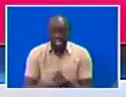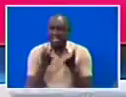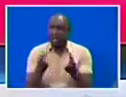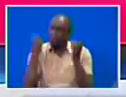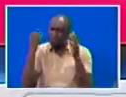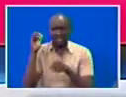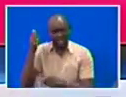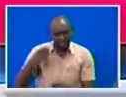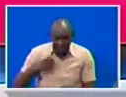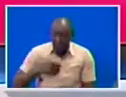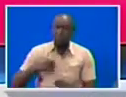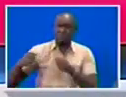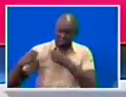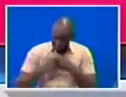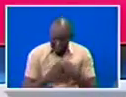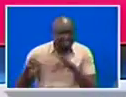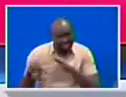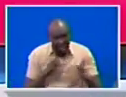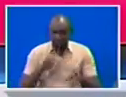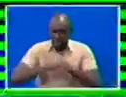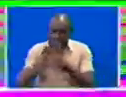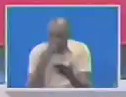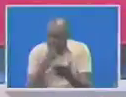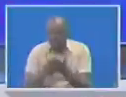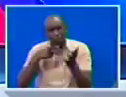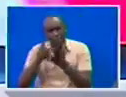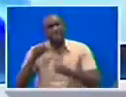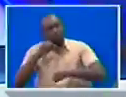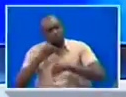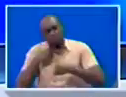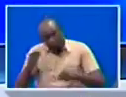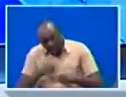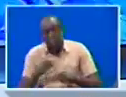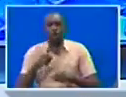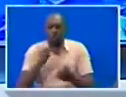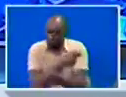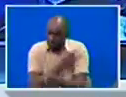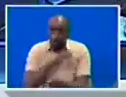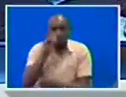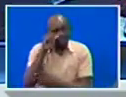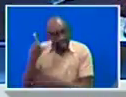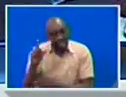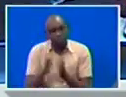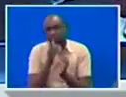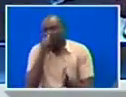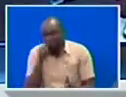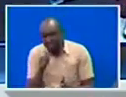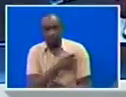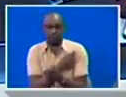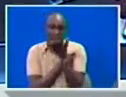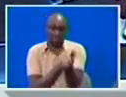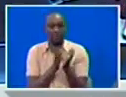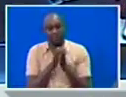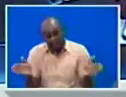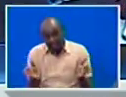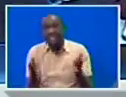Are many Kenyans still struggling to raise funds to pay hefty hospital bills at private clinics and hospitals, missing out on the new